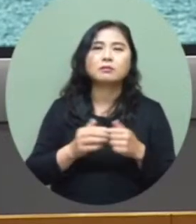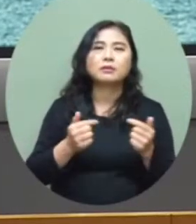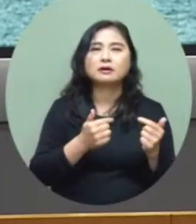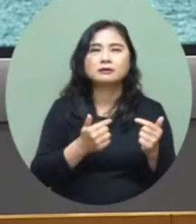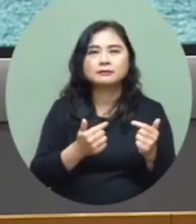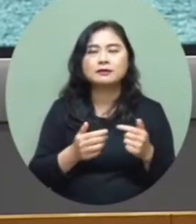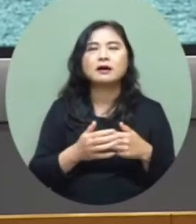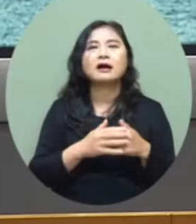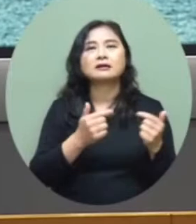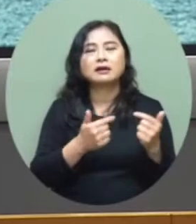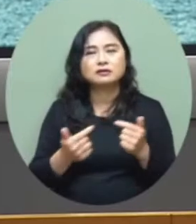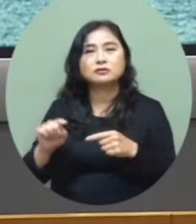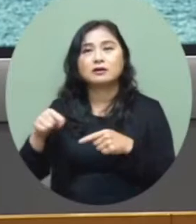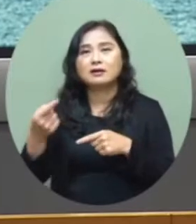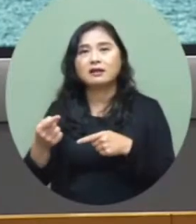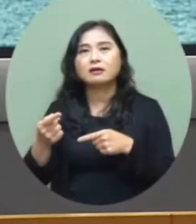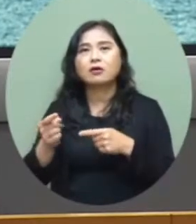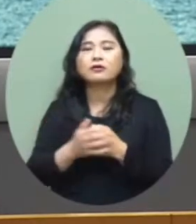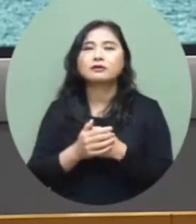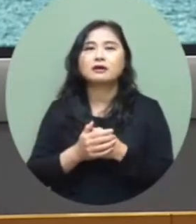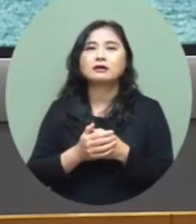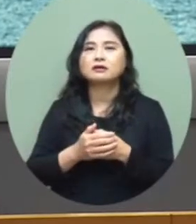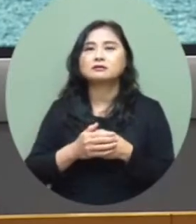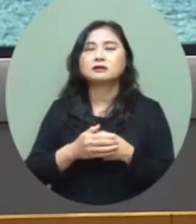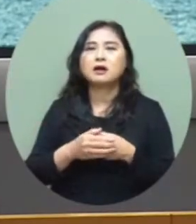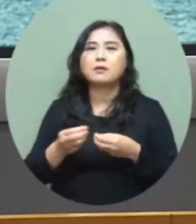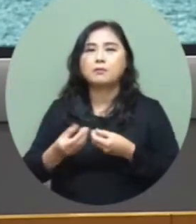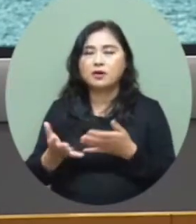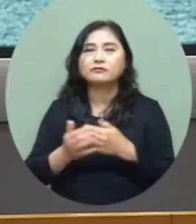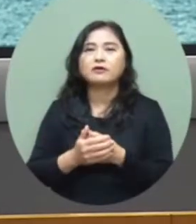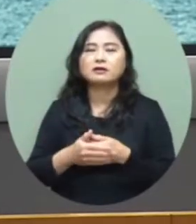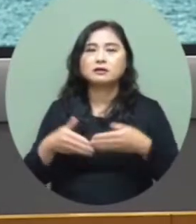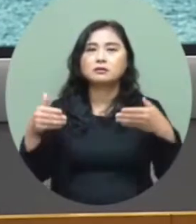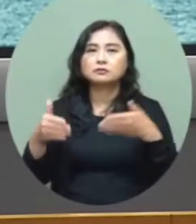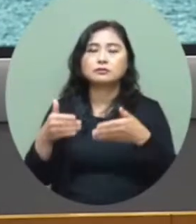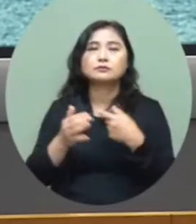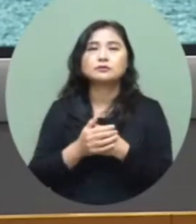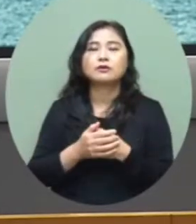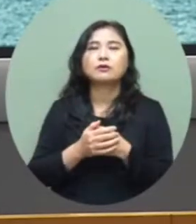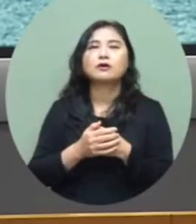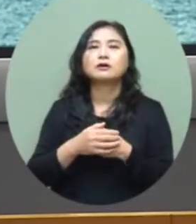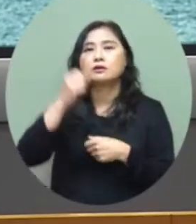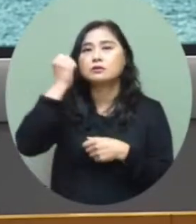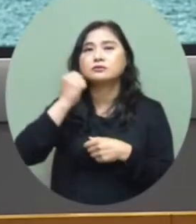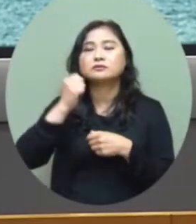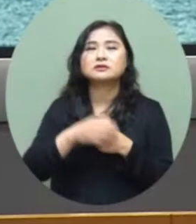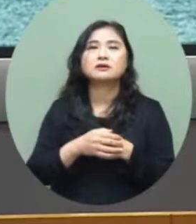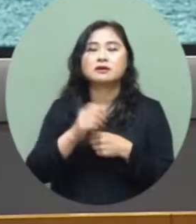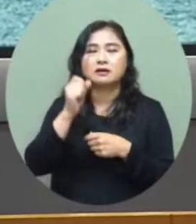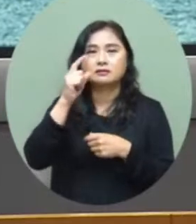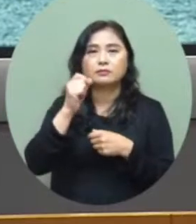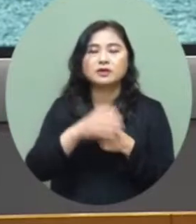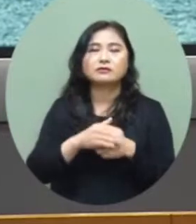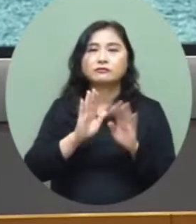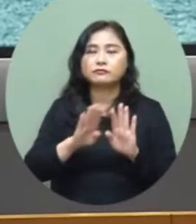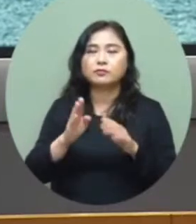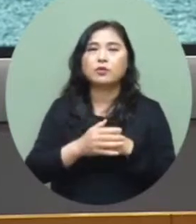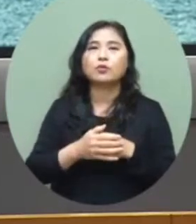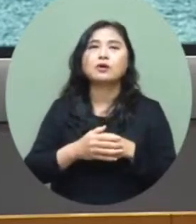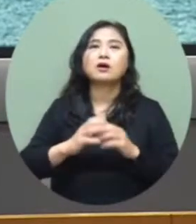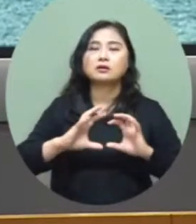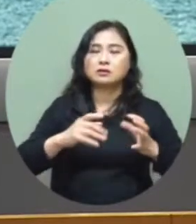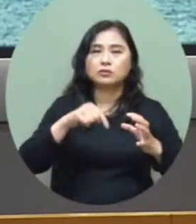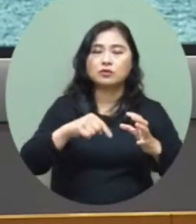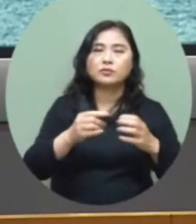anti-epidemic packs to all households in the territory, and now we are targeting the elders and also